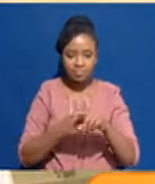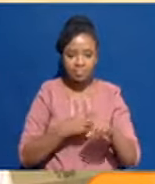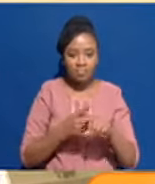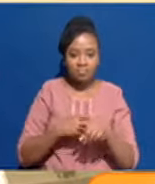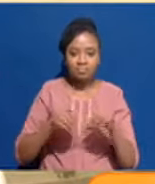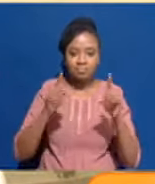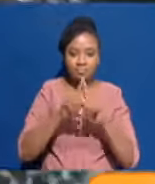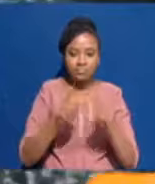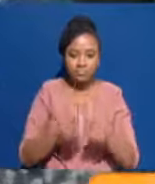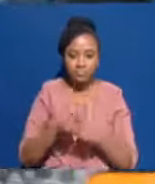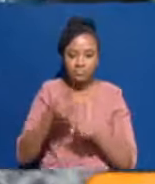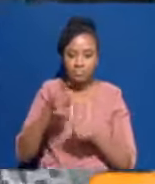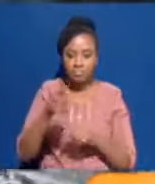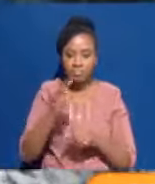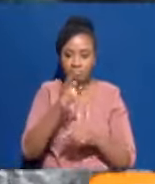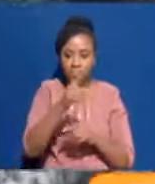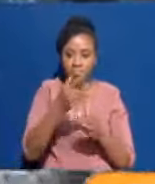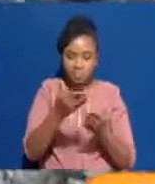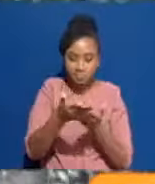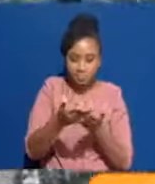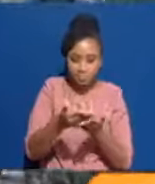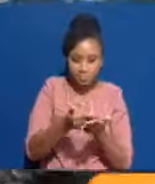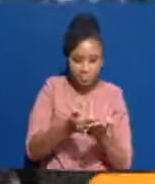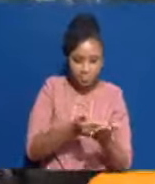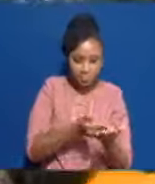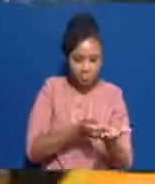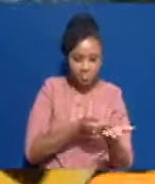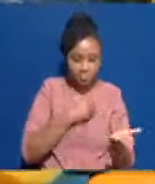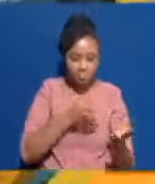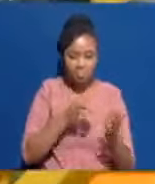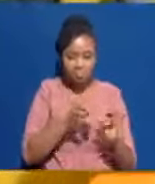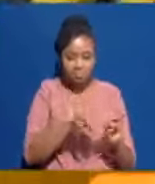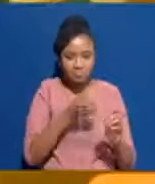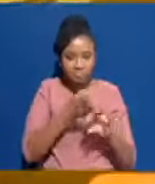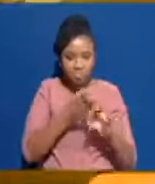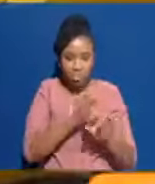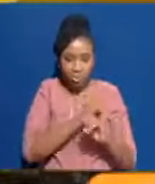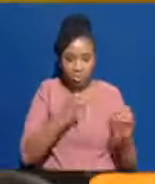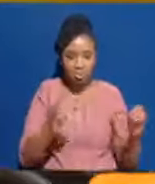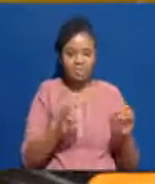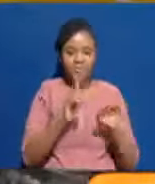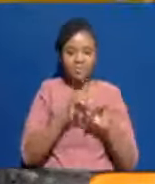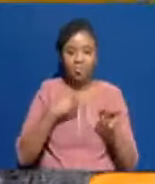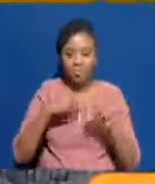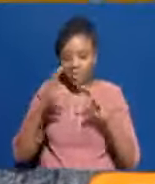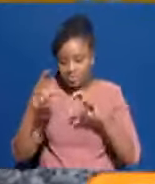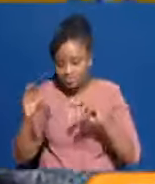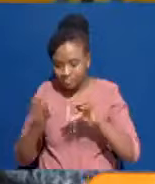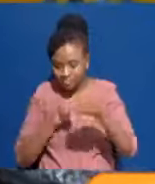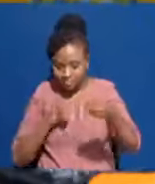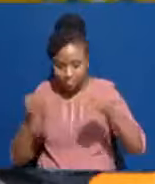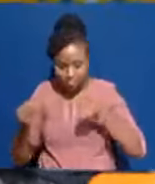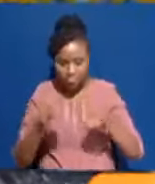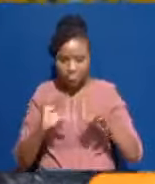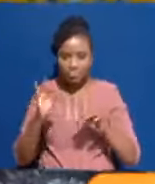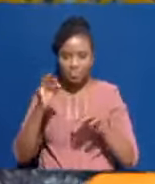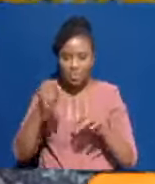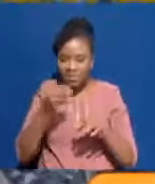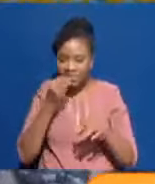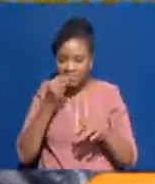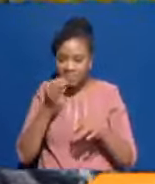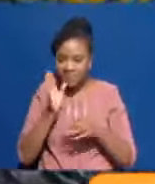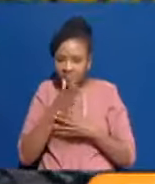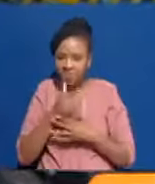we do filleting. After the fish arrives here, we check for quality assurance. That's what we check for, the freshness of the fish